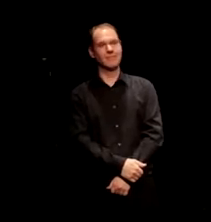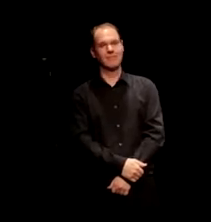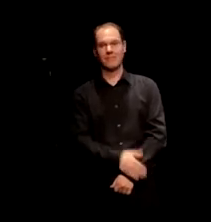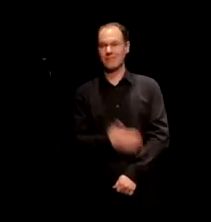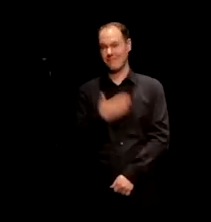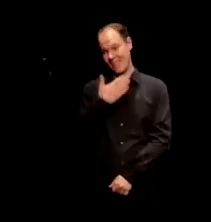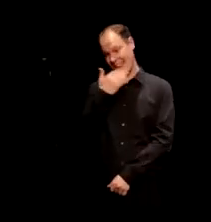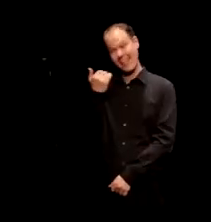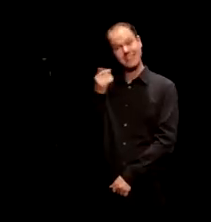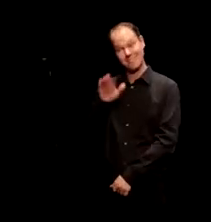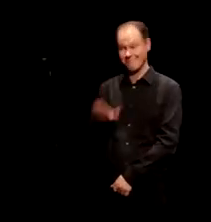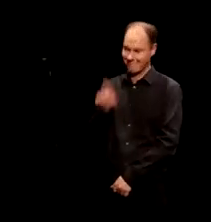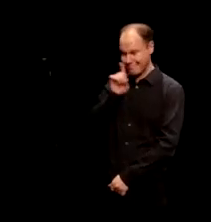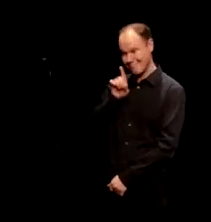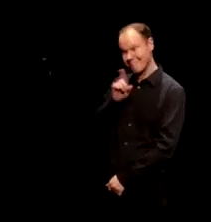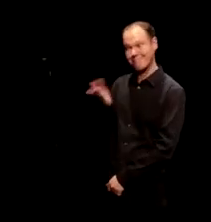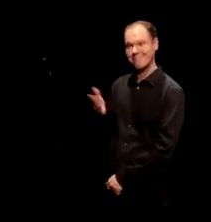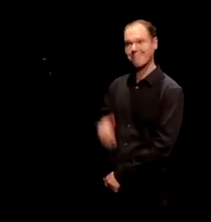Such a nice kid.